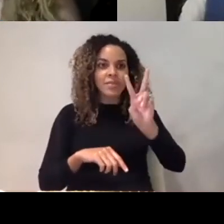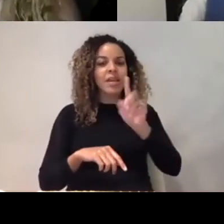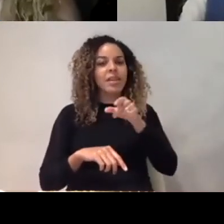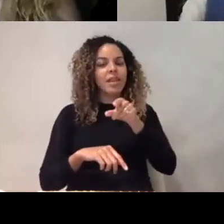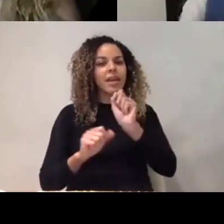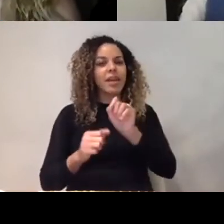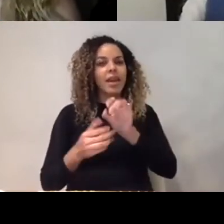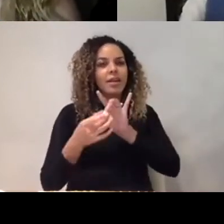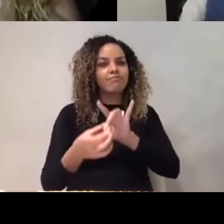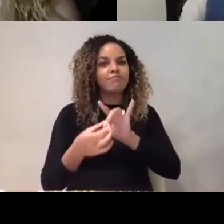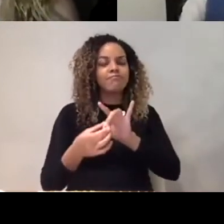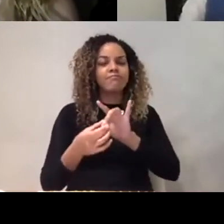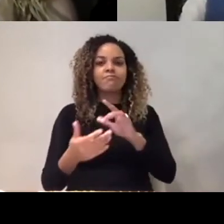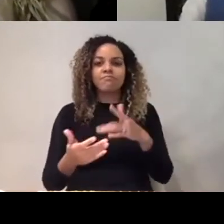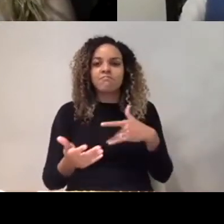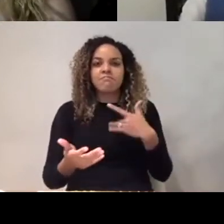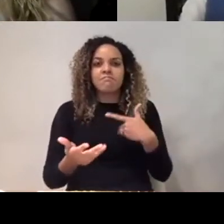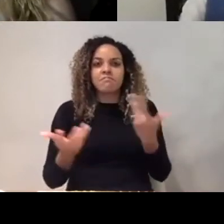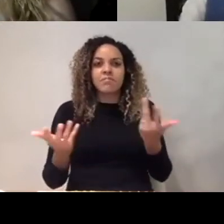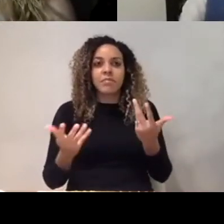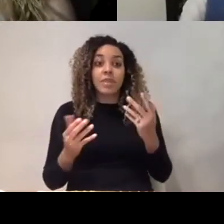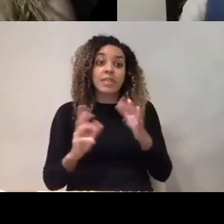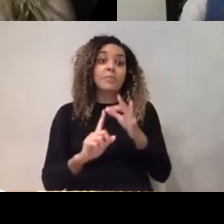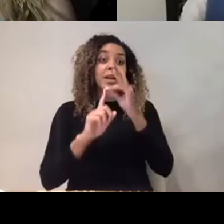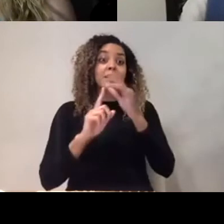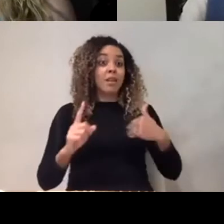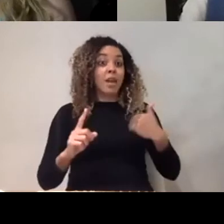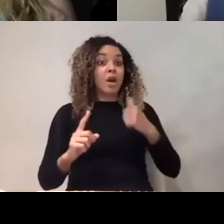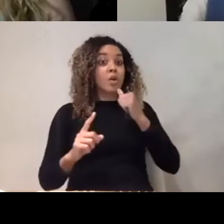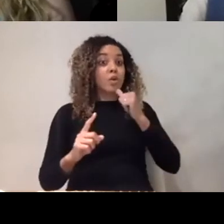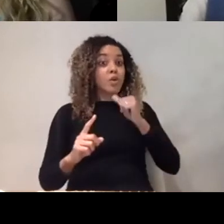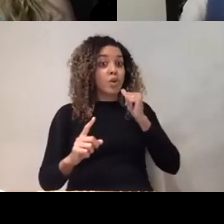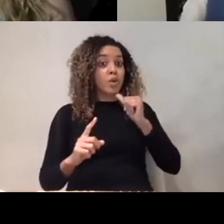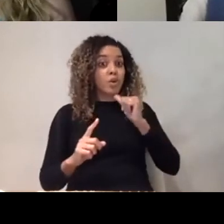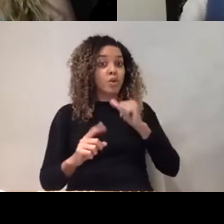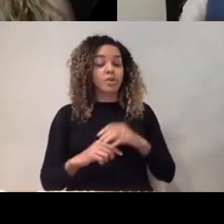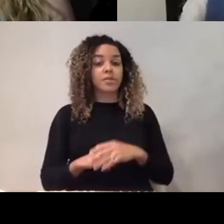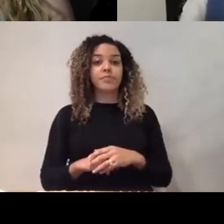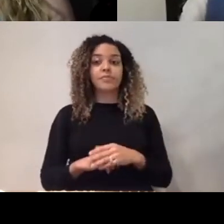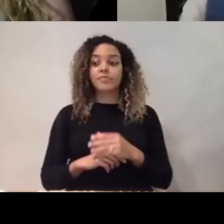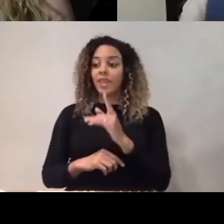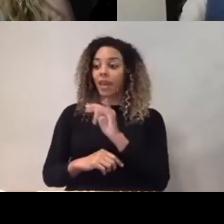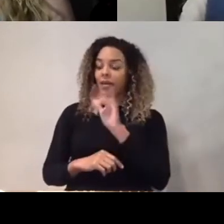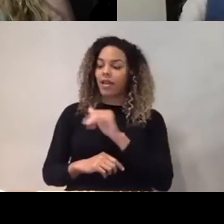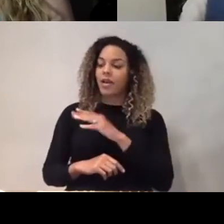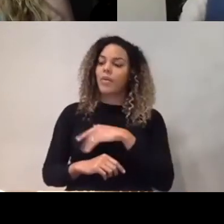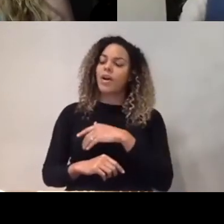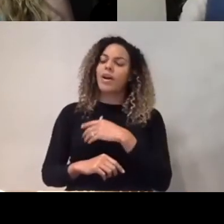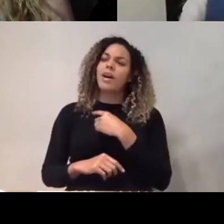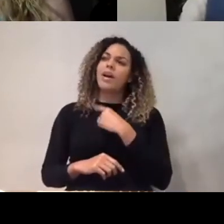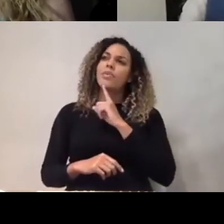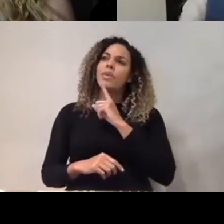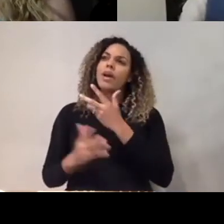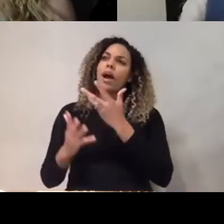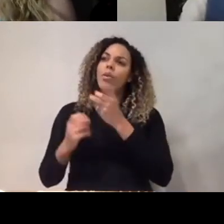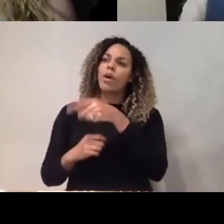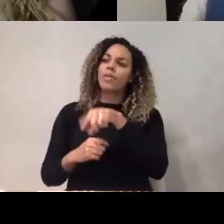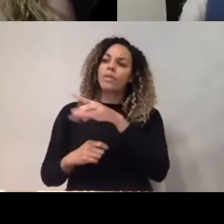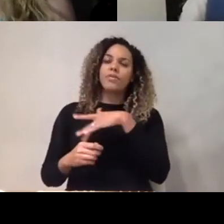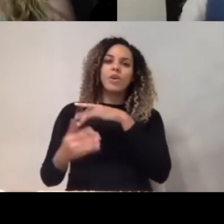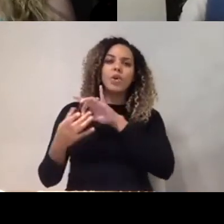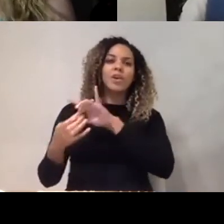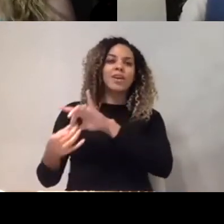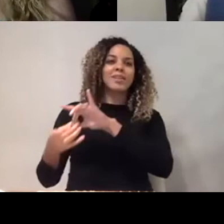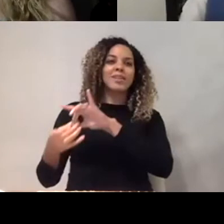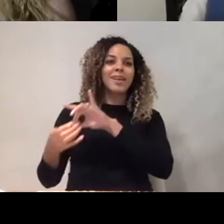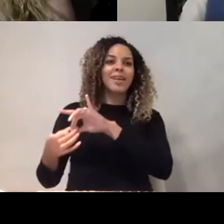especially young girls? Um, I really want them to connect with us, to take some time from life and laugh